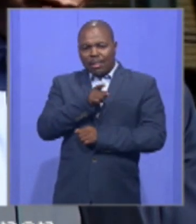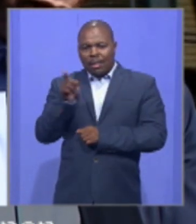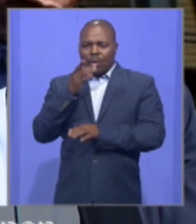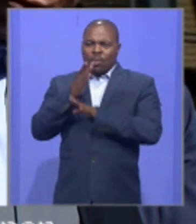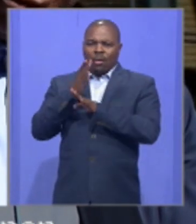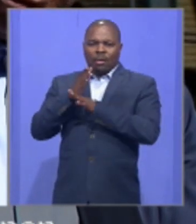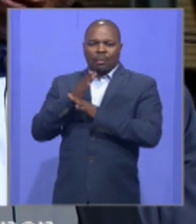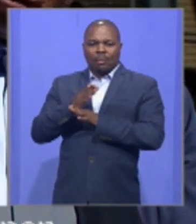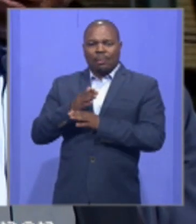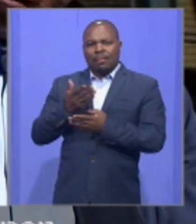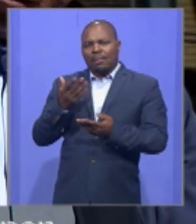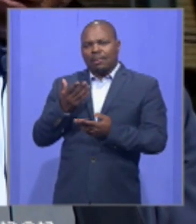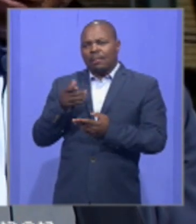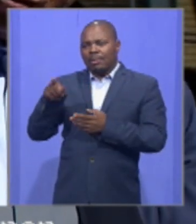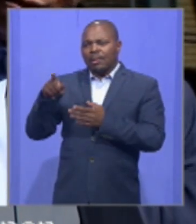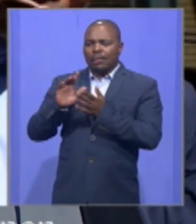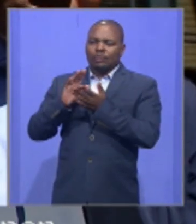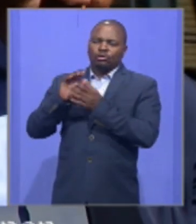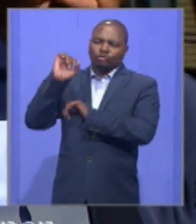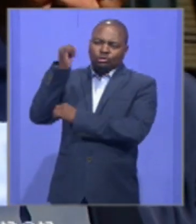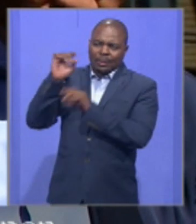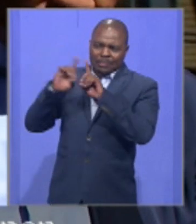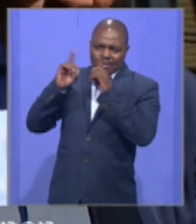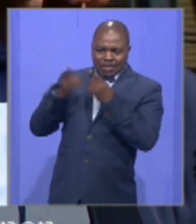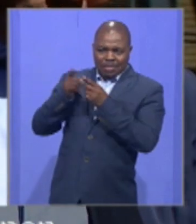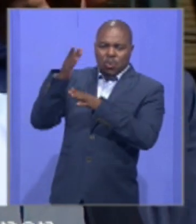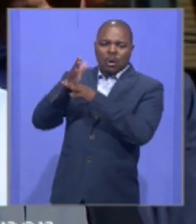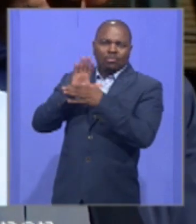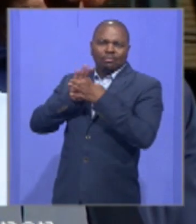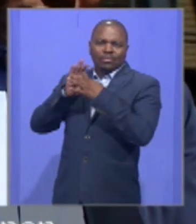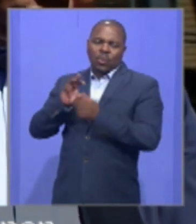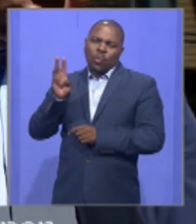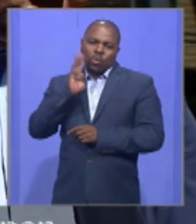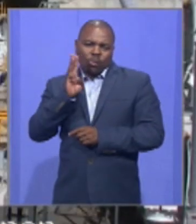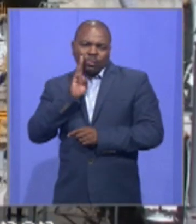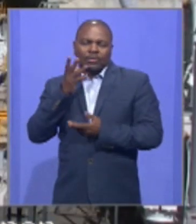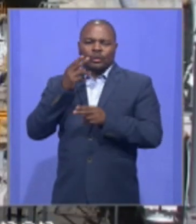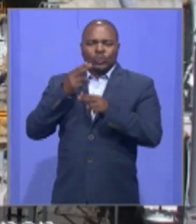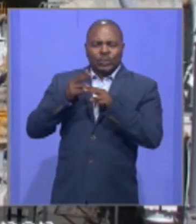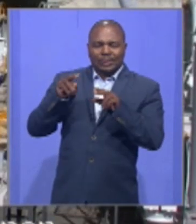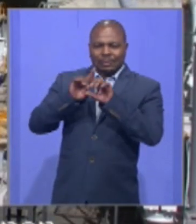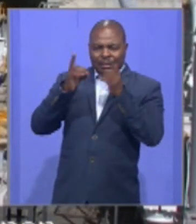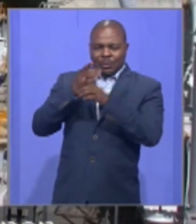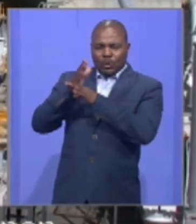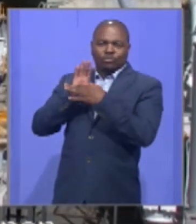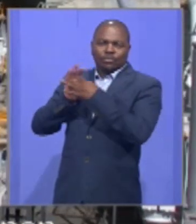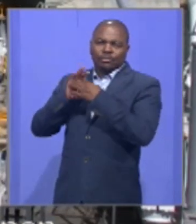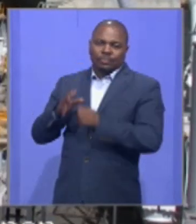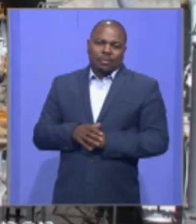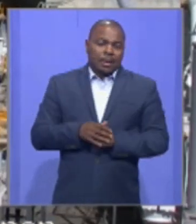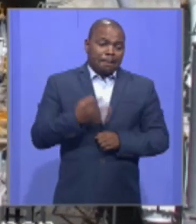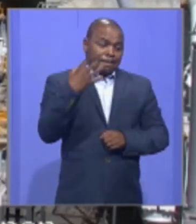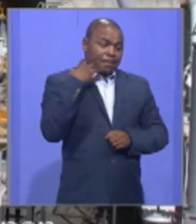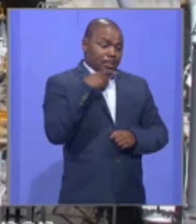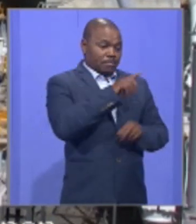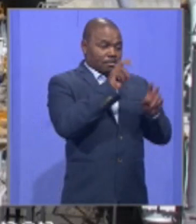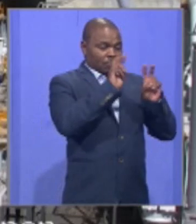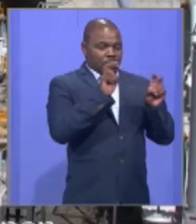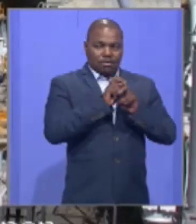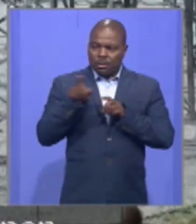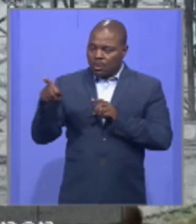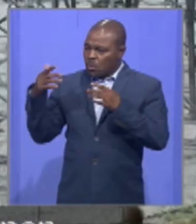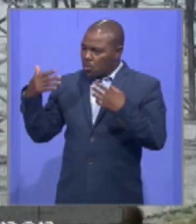with our I&E, Infrastructure and Engineering Department, Water and Sanitation as well. Tona ya motlakase yo petse diatla tiro e dirilweng